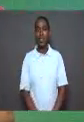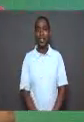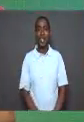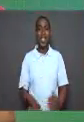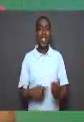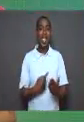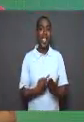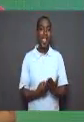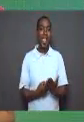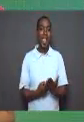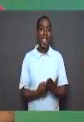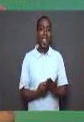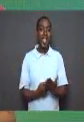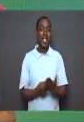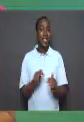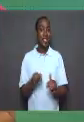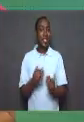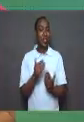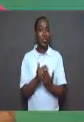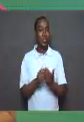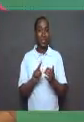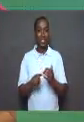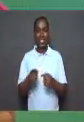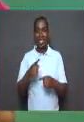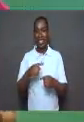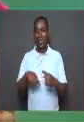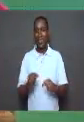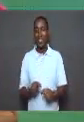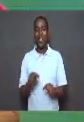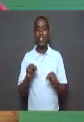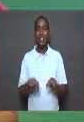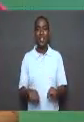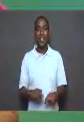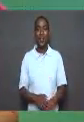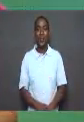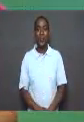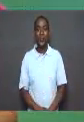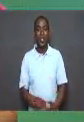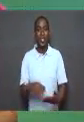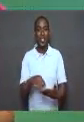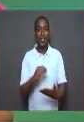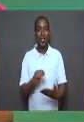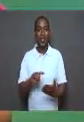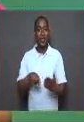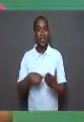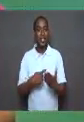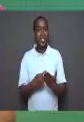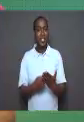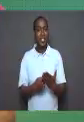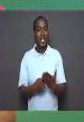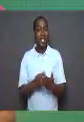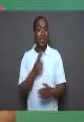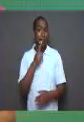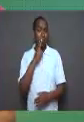This brings us to the end of our lesson. Today, we learned about the effect